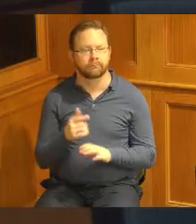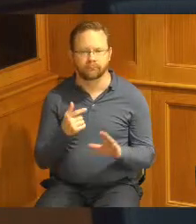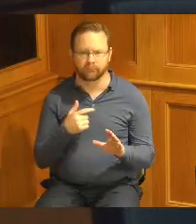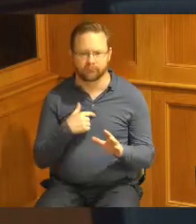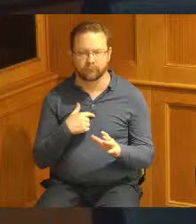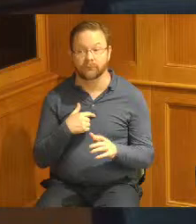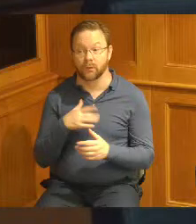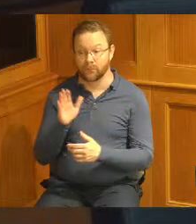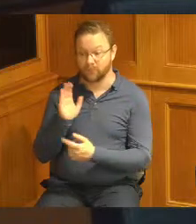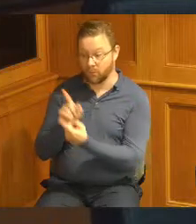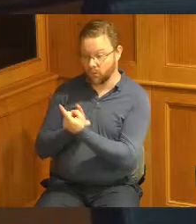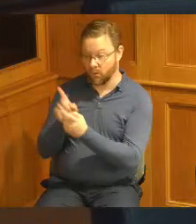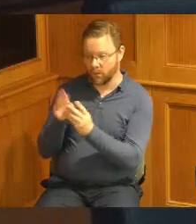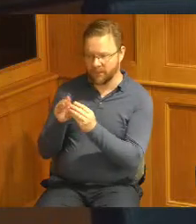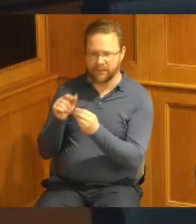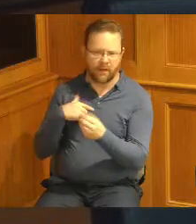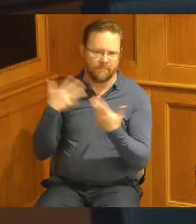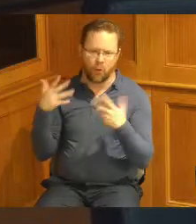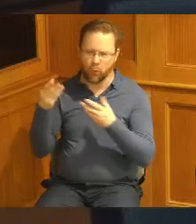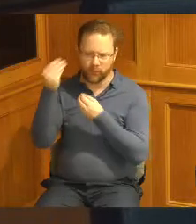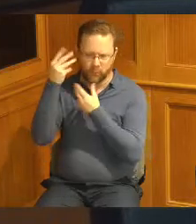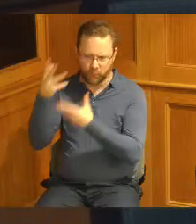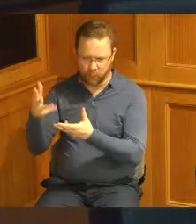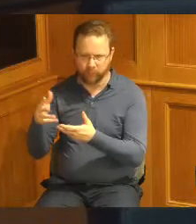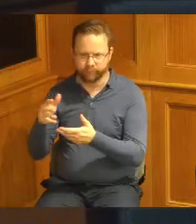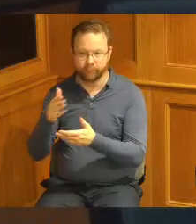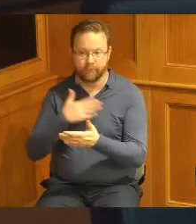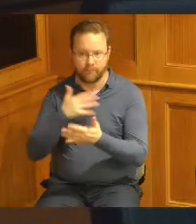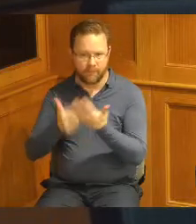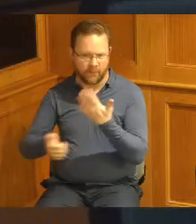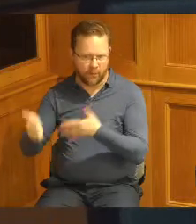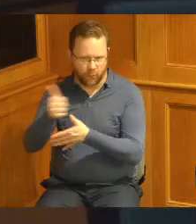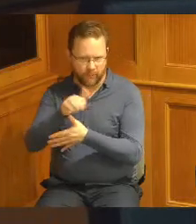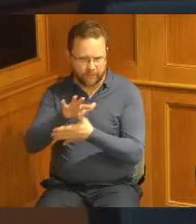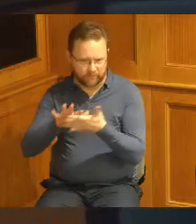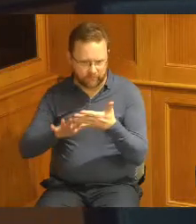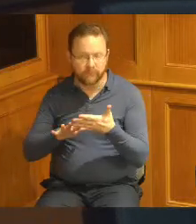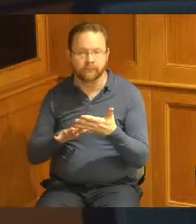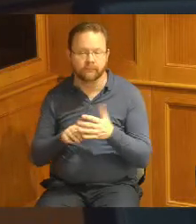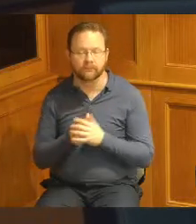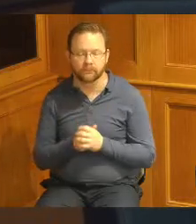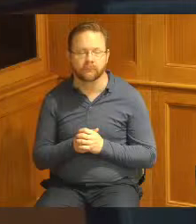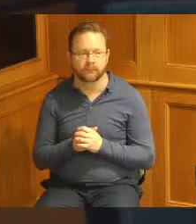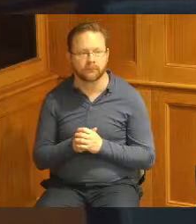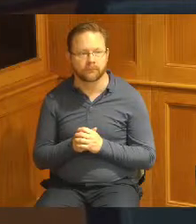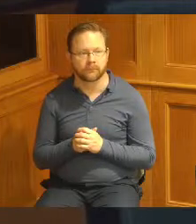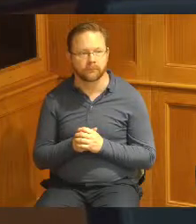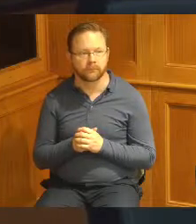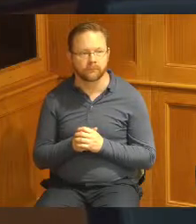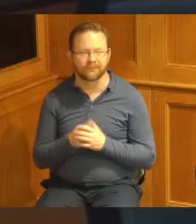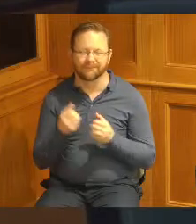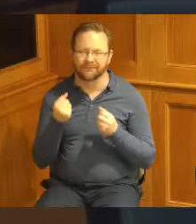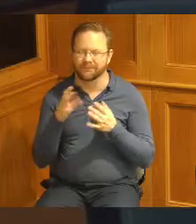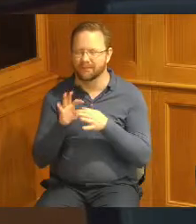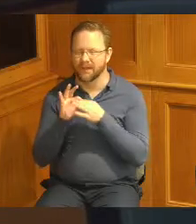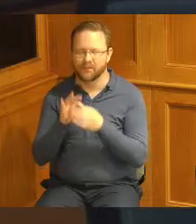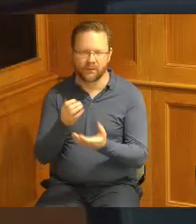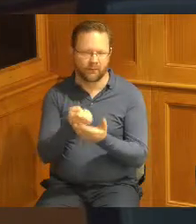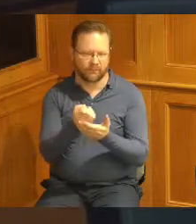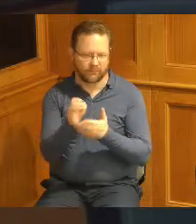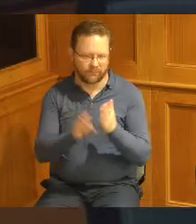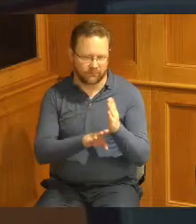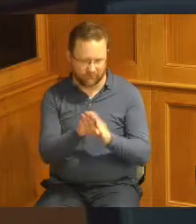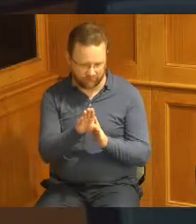our one-on-one some of the things that I am hoping to accomplish by way of the recommendation. A lot of them have to do with economic